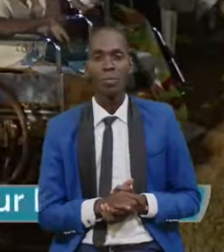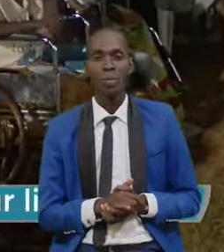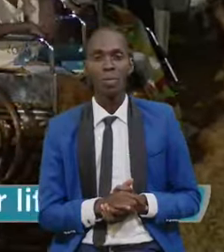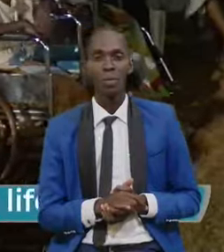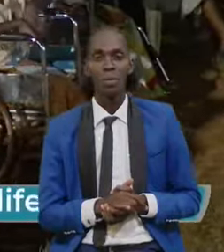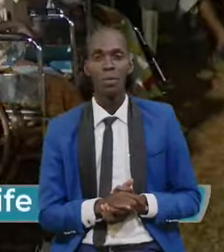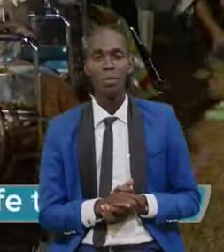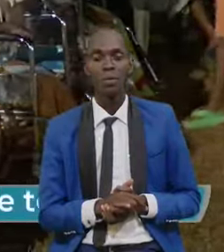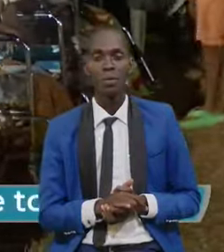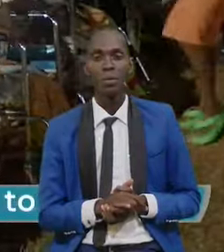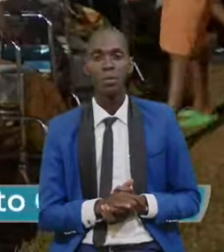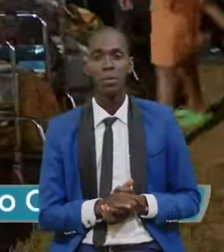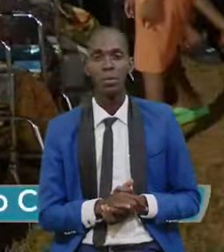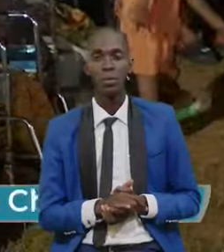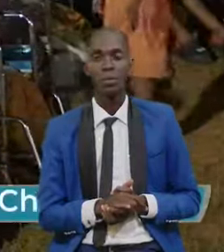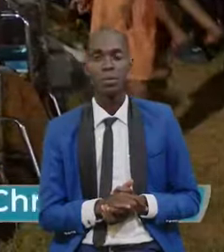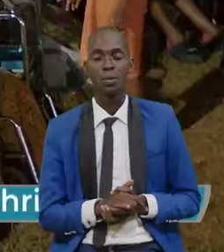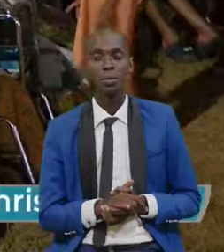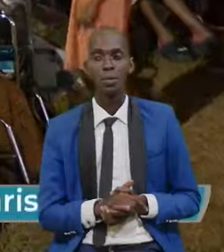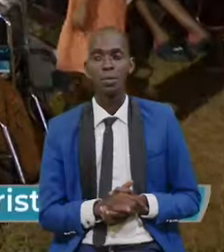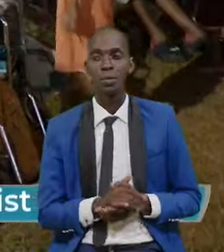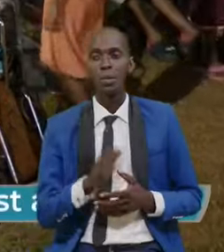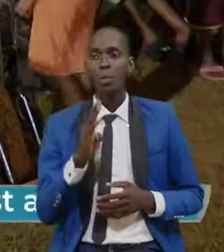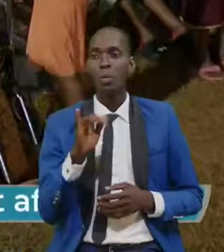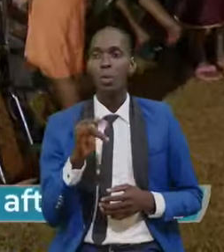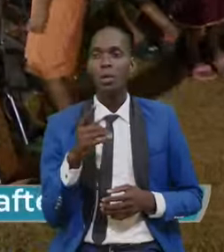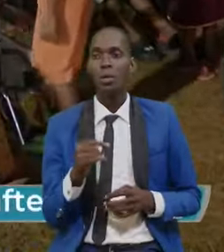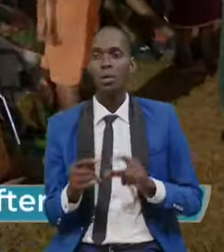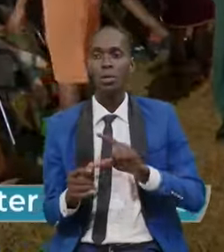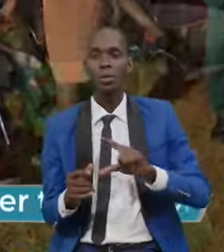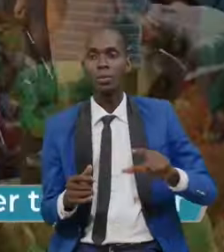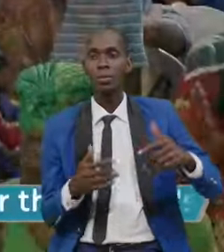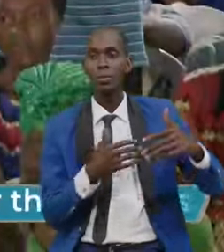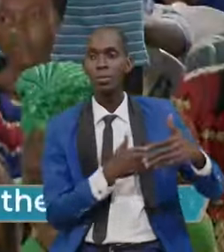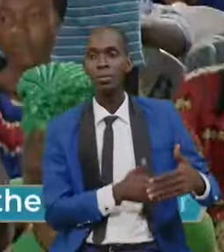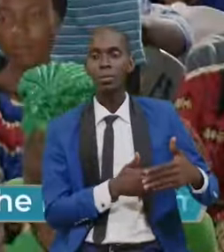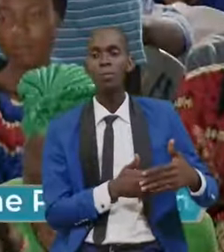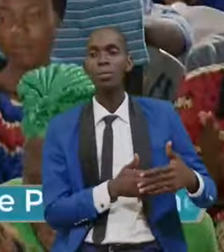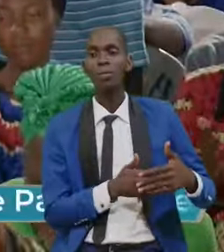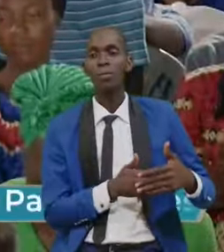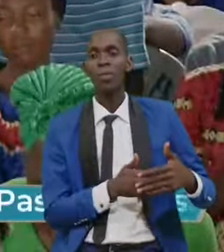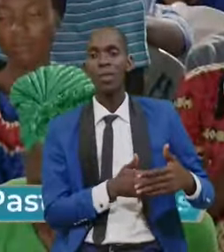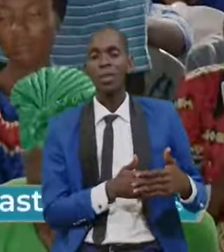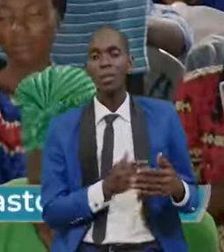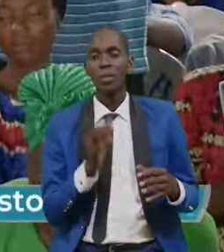Now, by my left-hand side, if you are finished, wave the flag up.